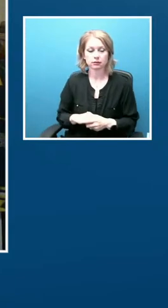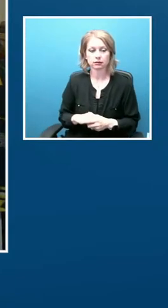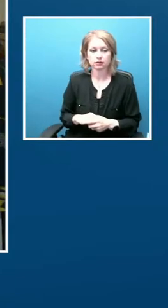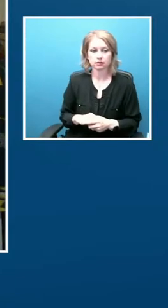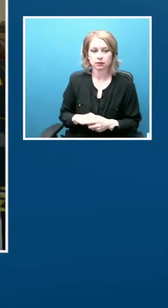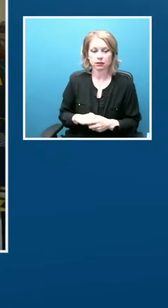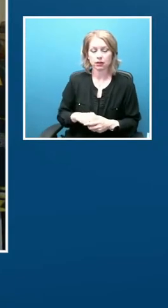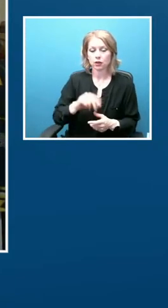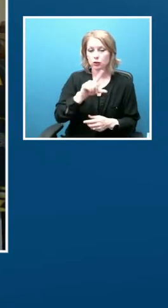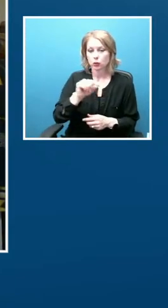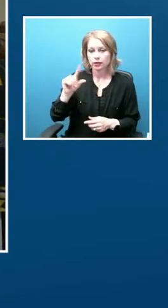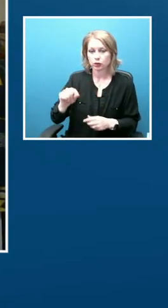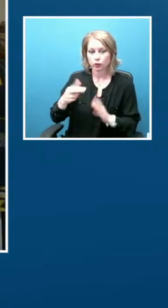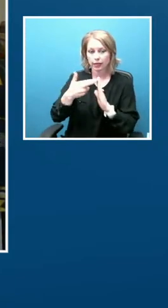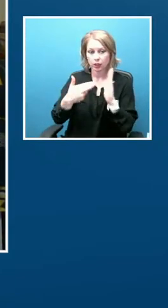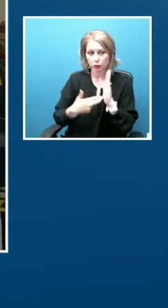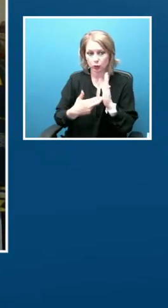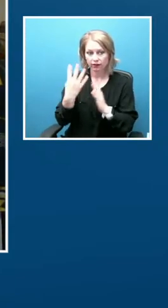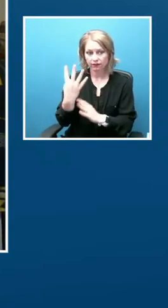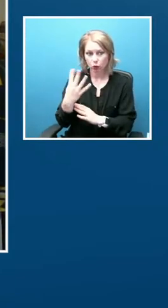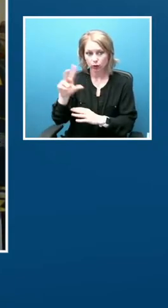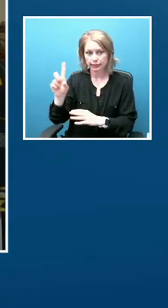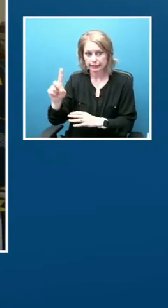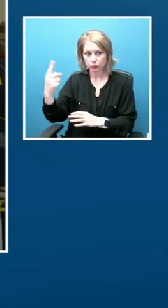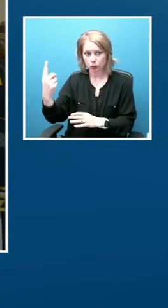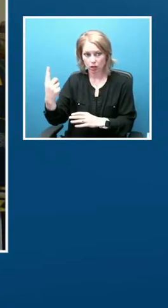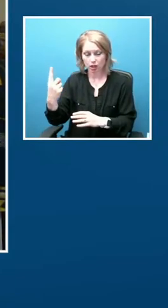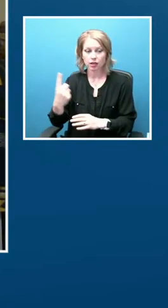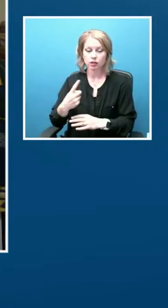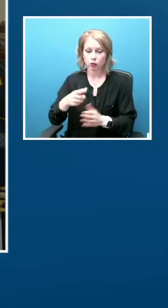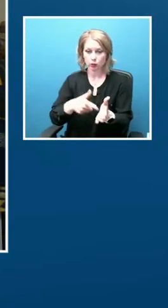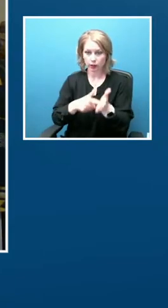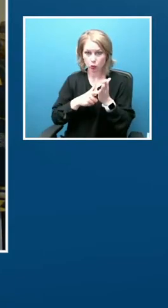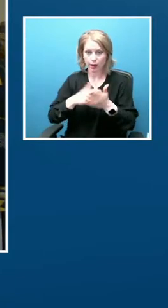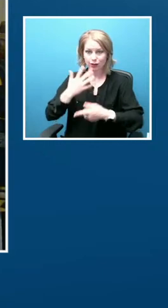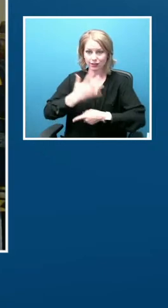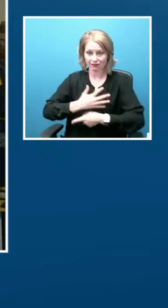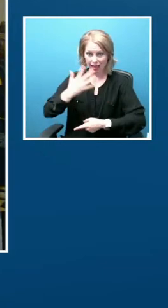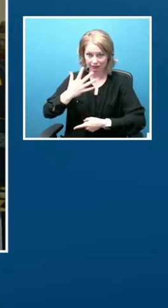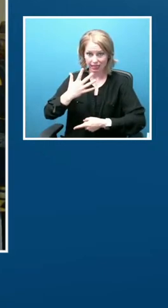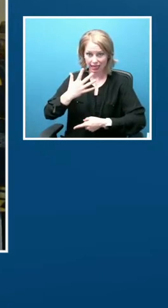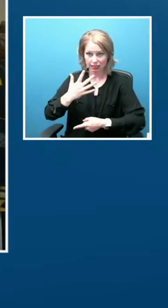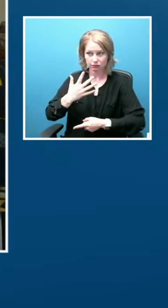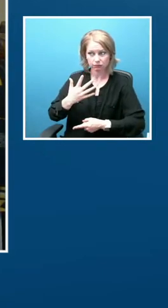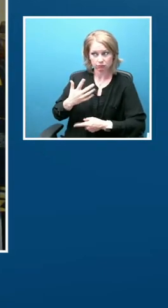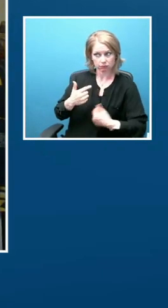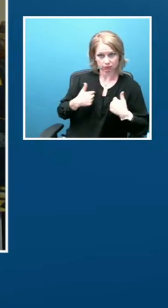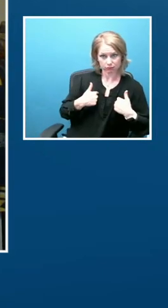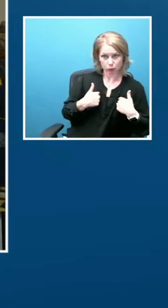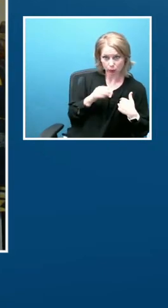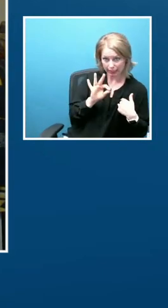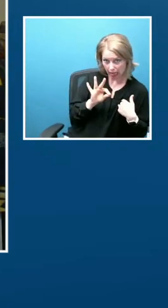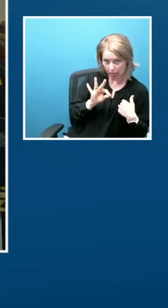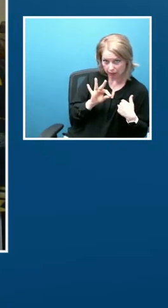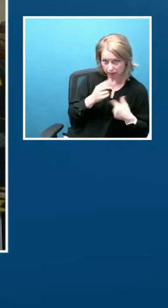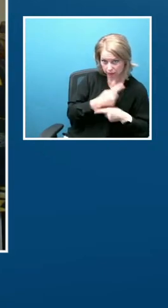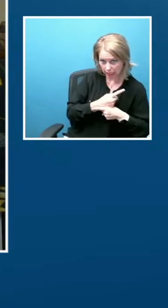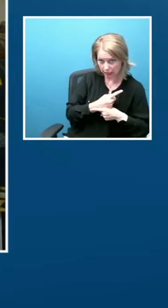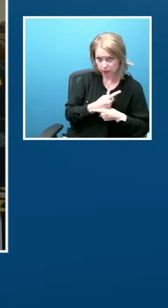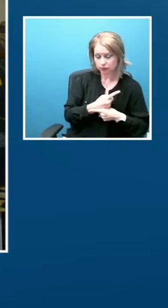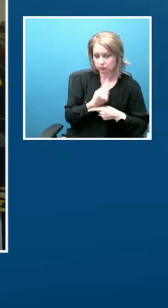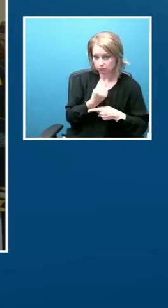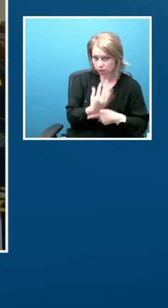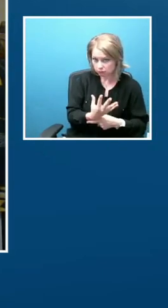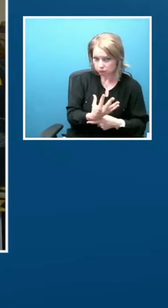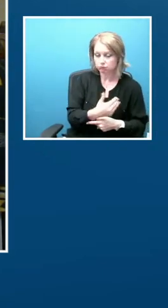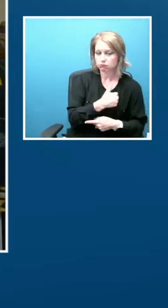Rule 4D1 required 5-day notice, and we gave 9, to members of the committee and the public